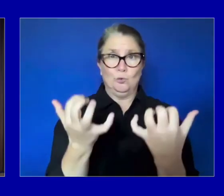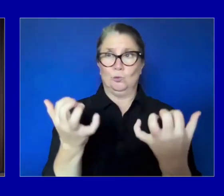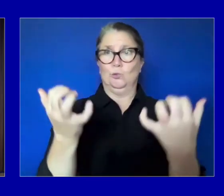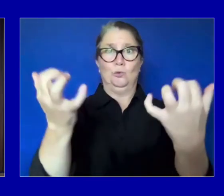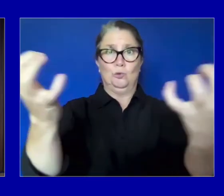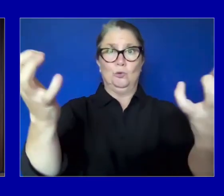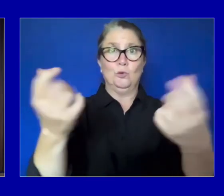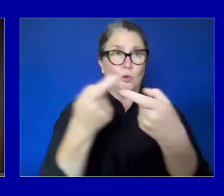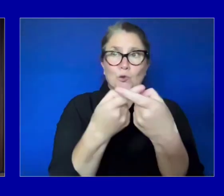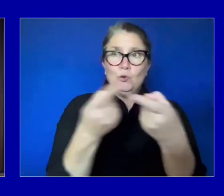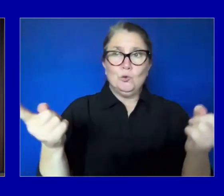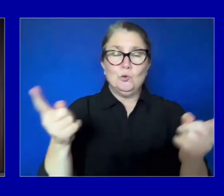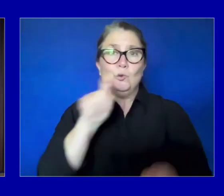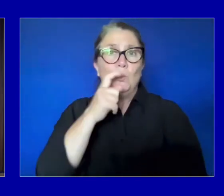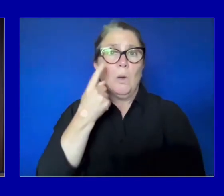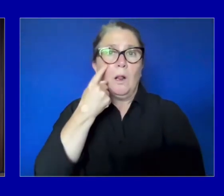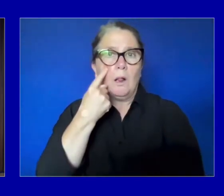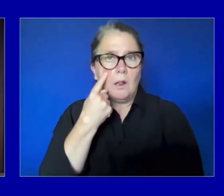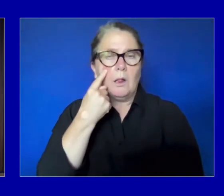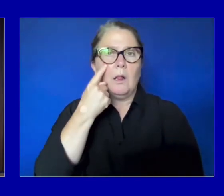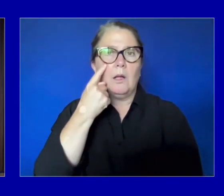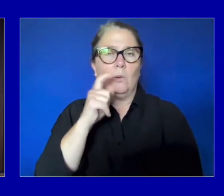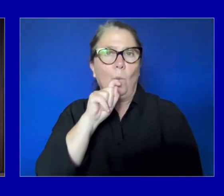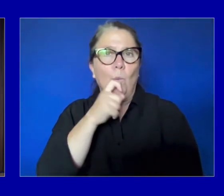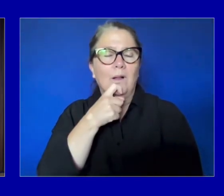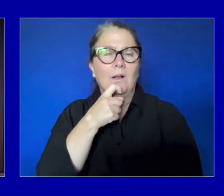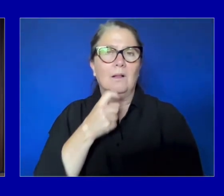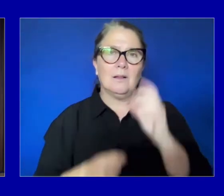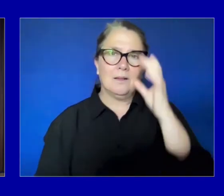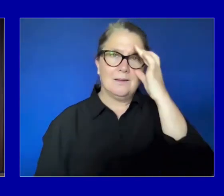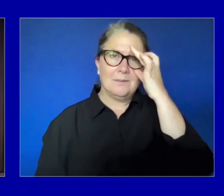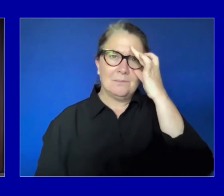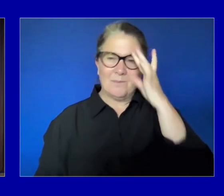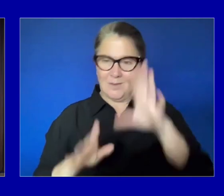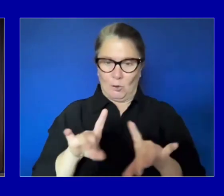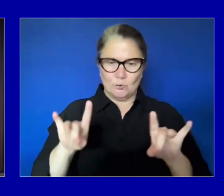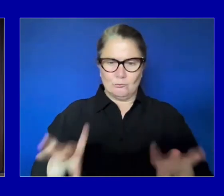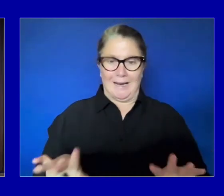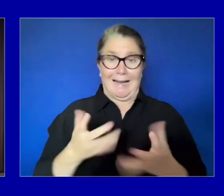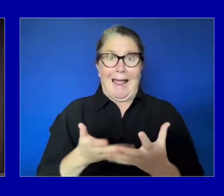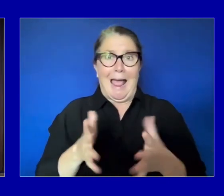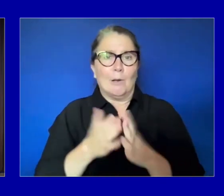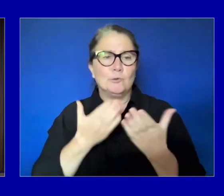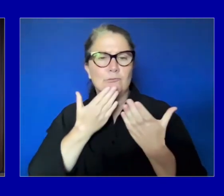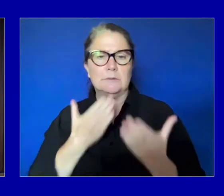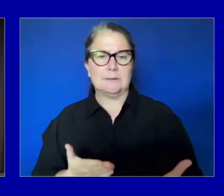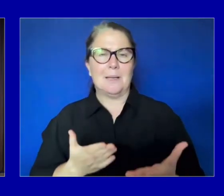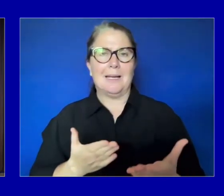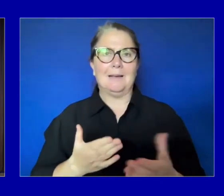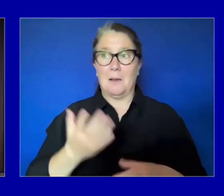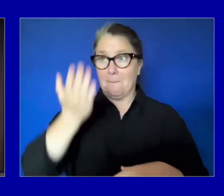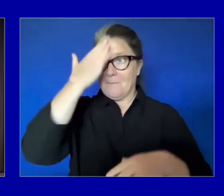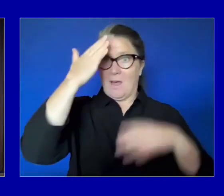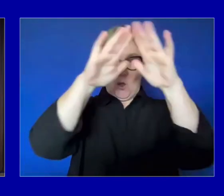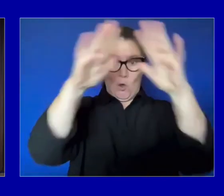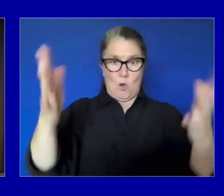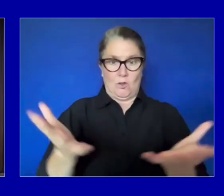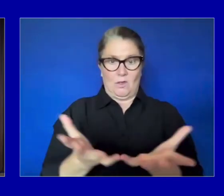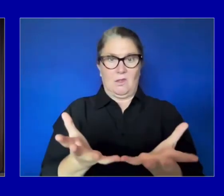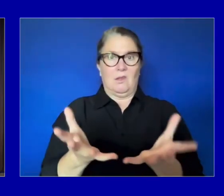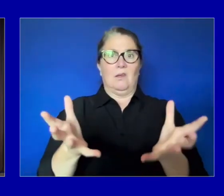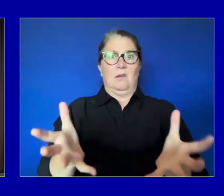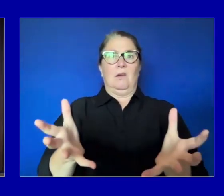How does Australia, um, pay respect to mother earth, but to also the people who looked after